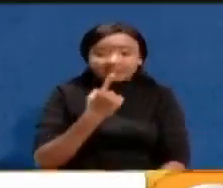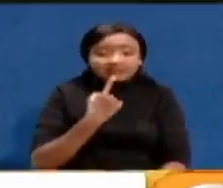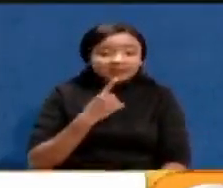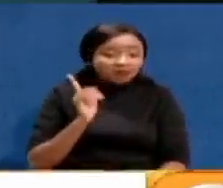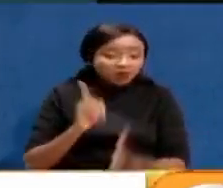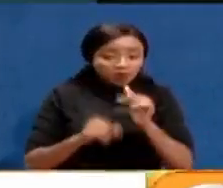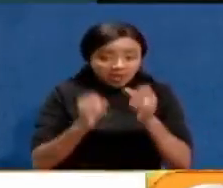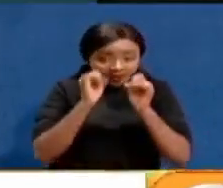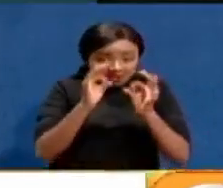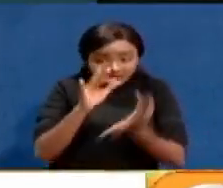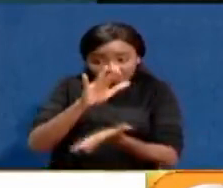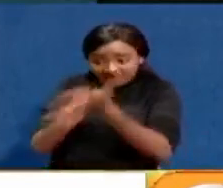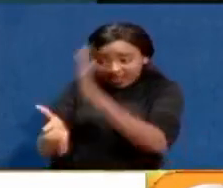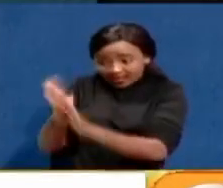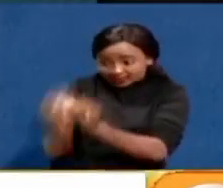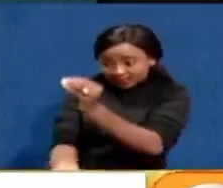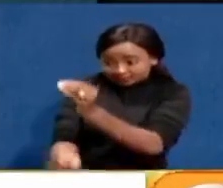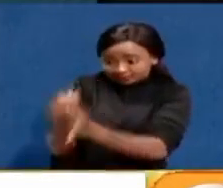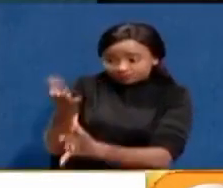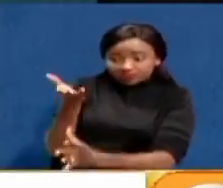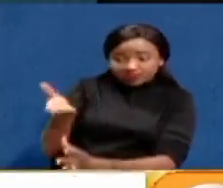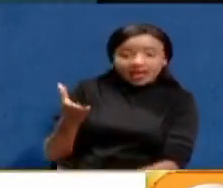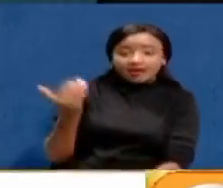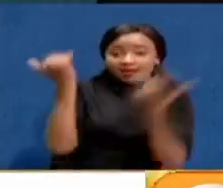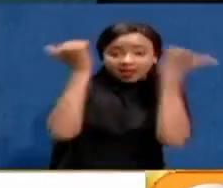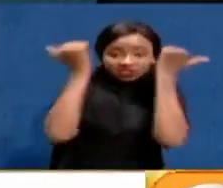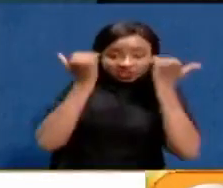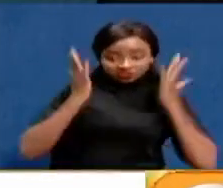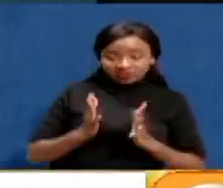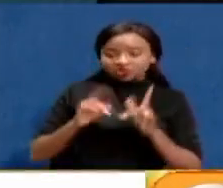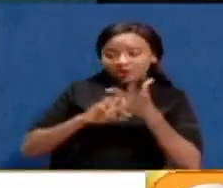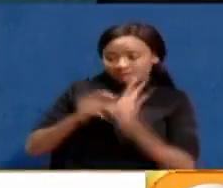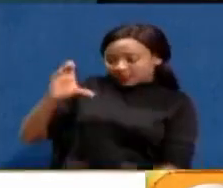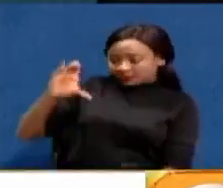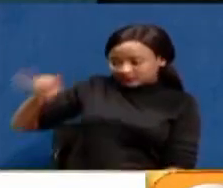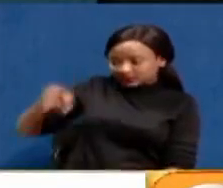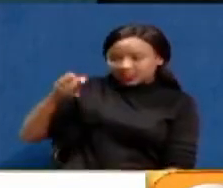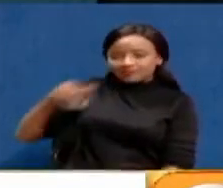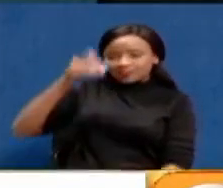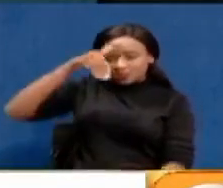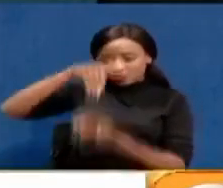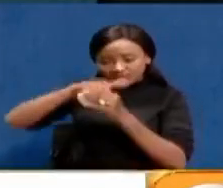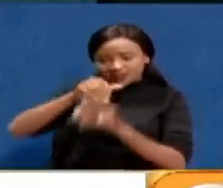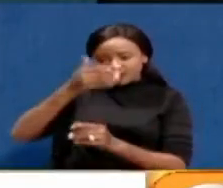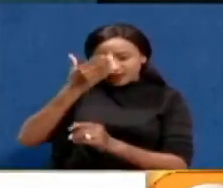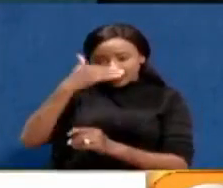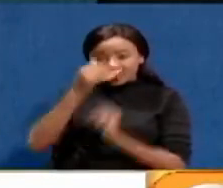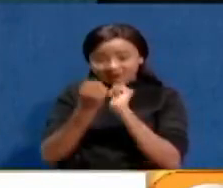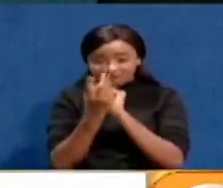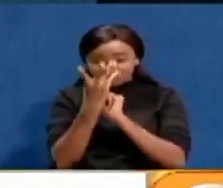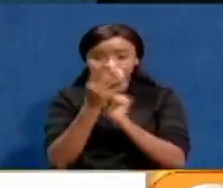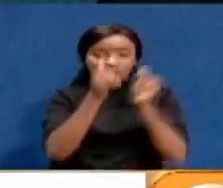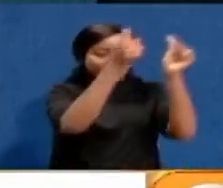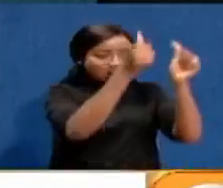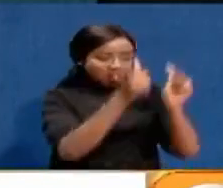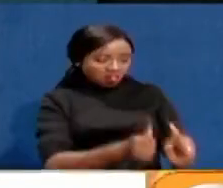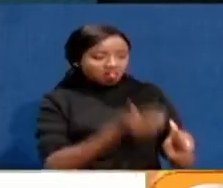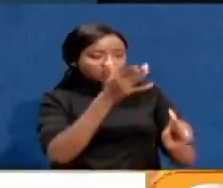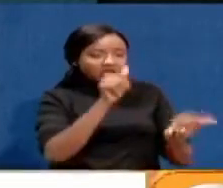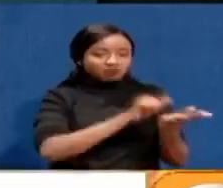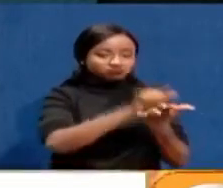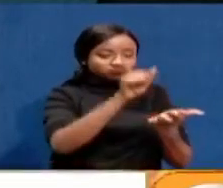quote, "Where a vacancy occurs or exists in the office of a judge, the Chief Justice shall, within 14 days, place a notice thereof in